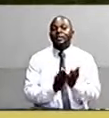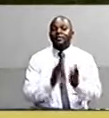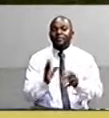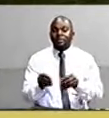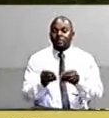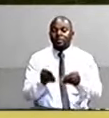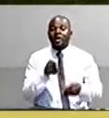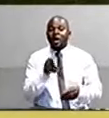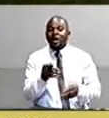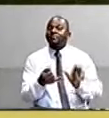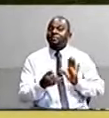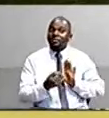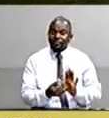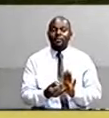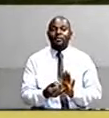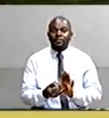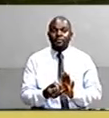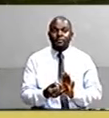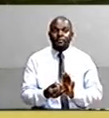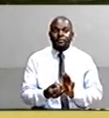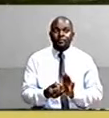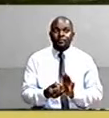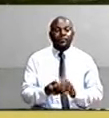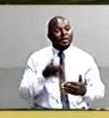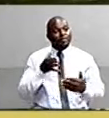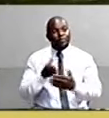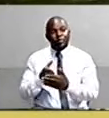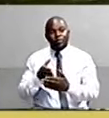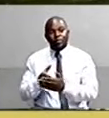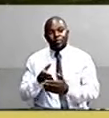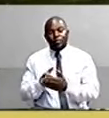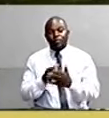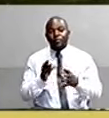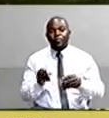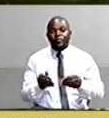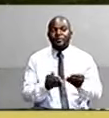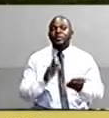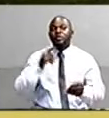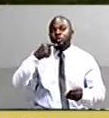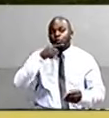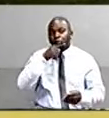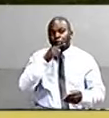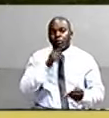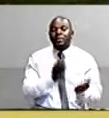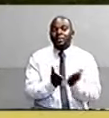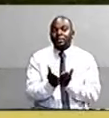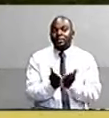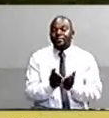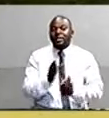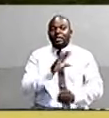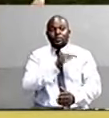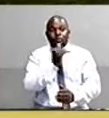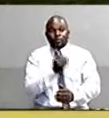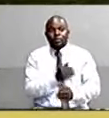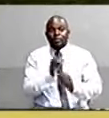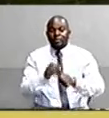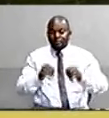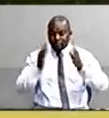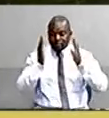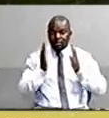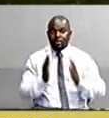has effect of affecting provision of social services, because as authority we are supposed to be